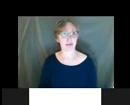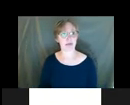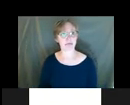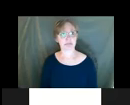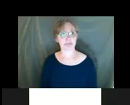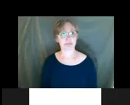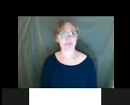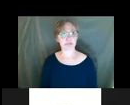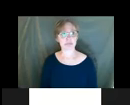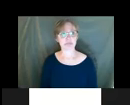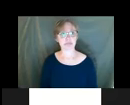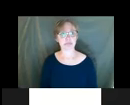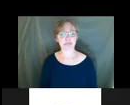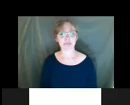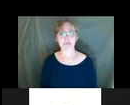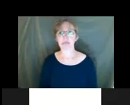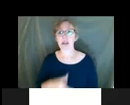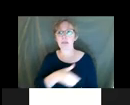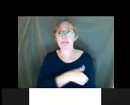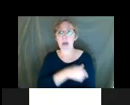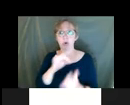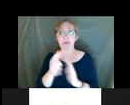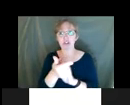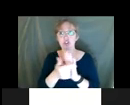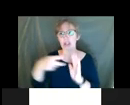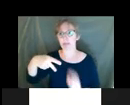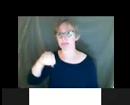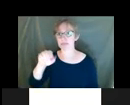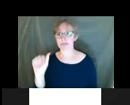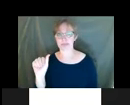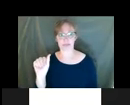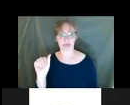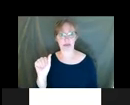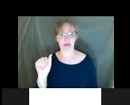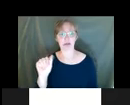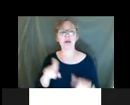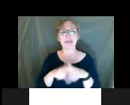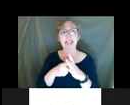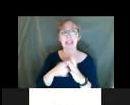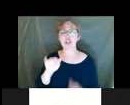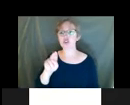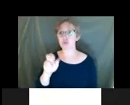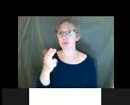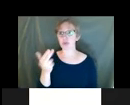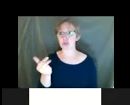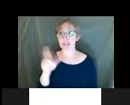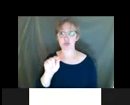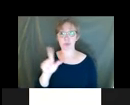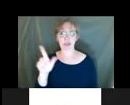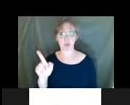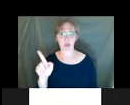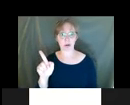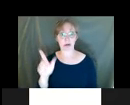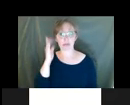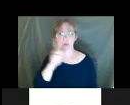Power of attorney. Effective June 13, 2021, significant changes to powers of